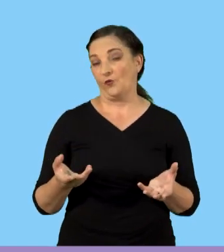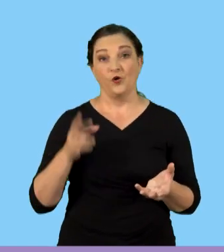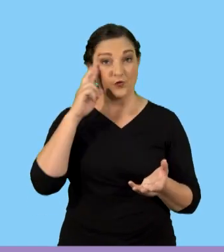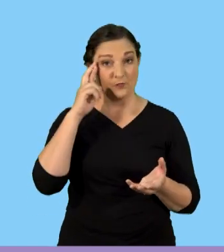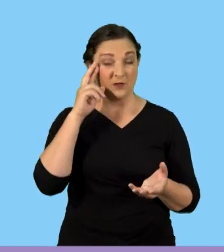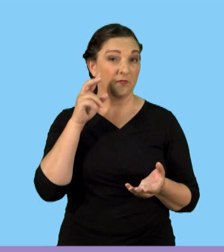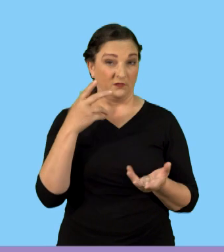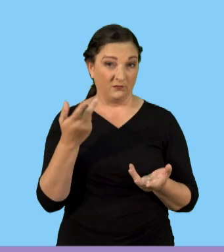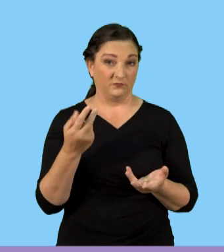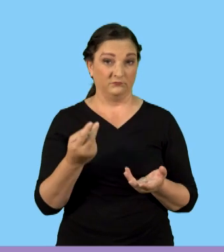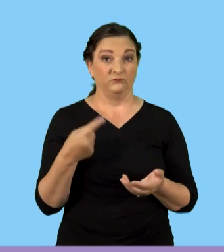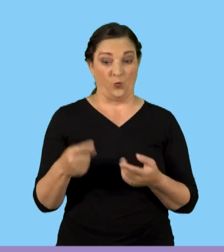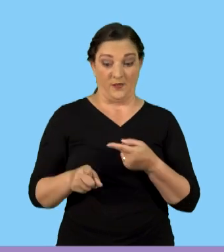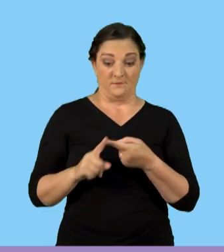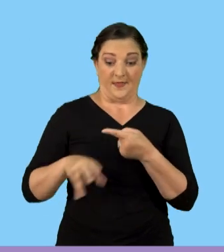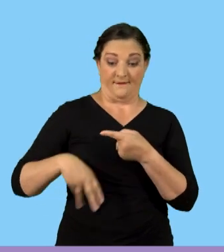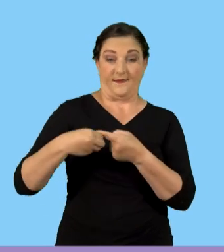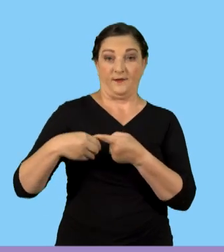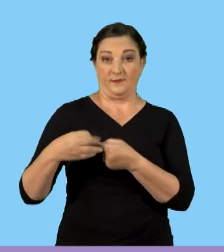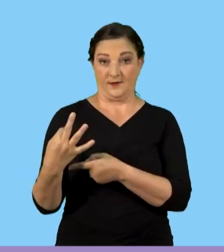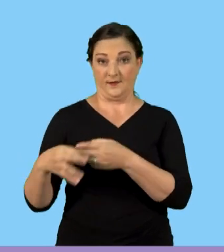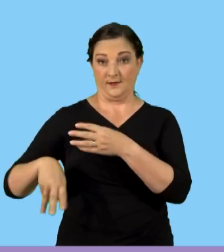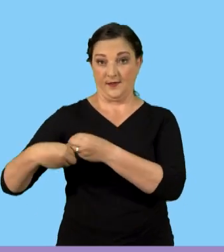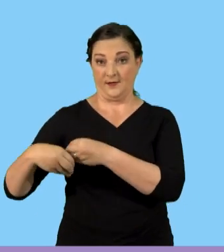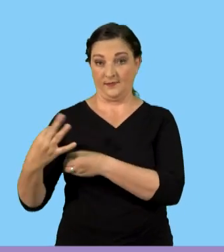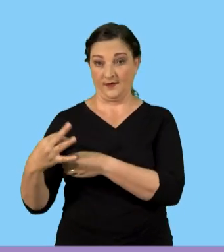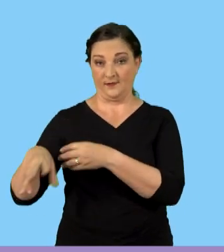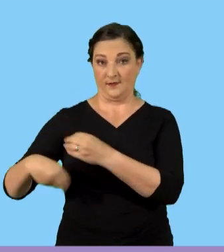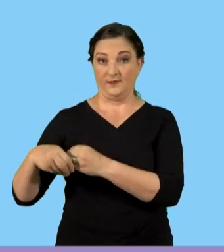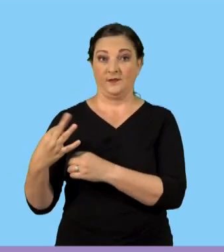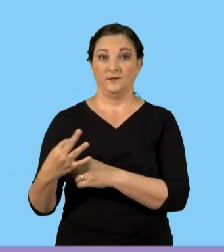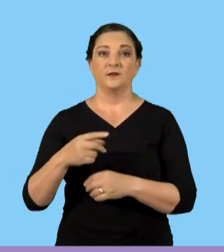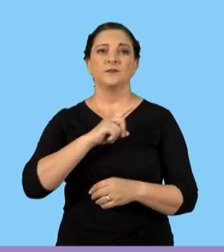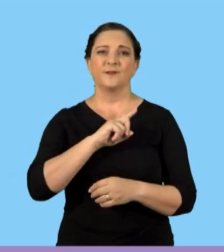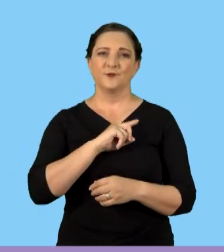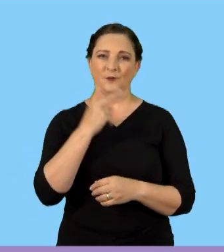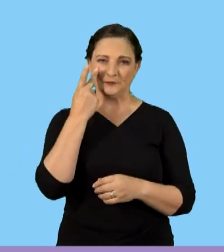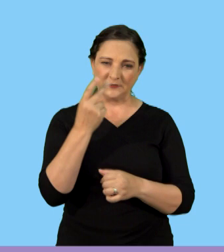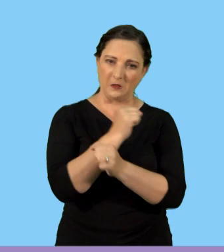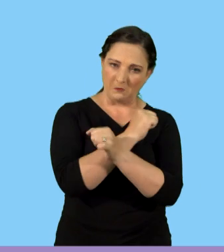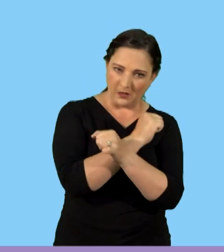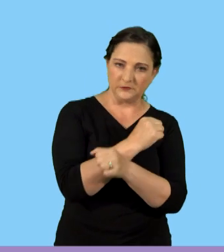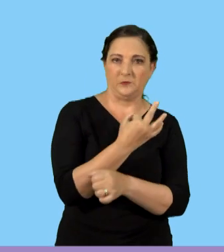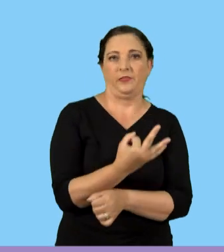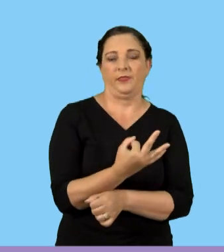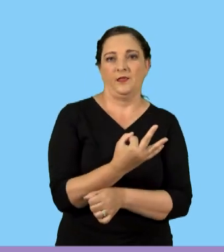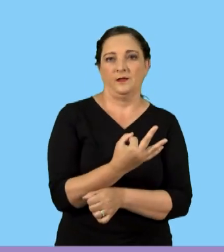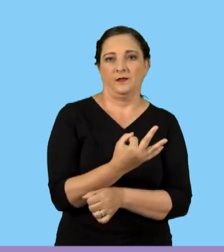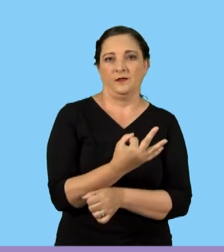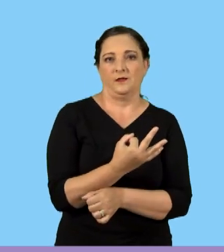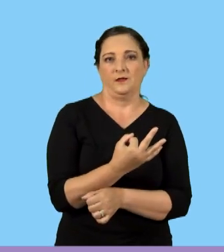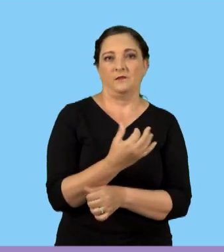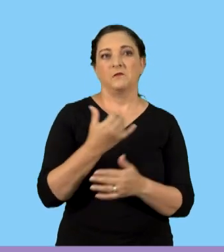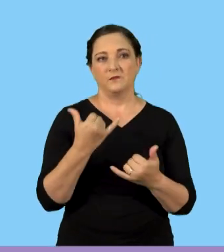we were adding 3 every time to get to the next value. So that's where this 3 comes from. We multiply that 3